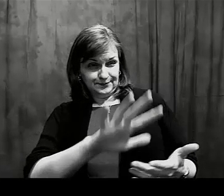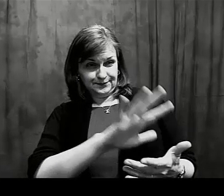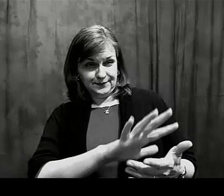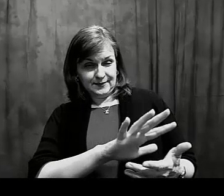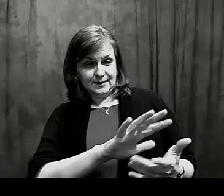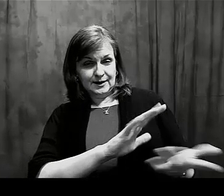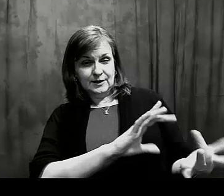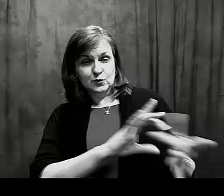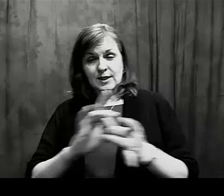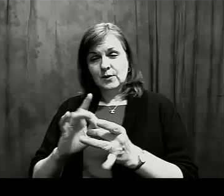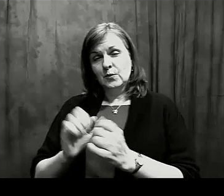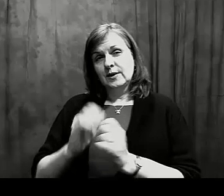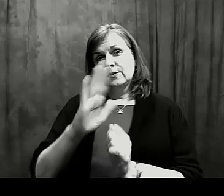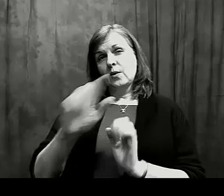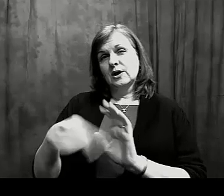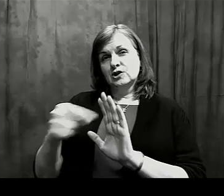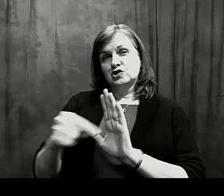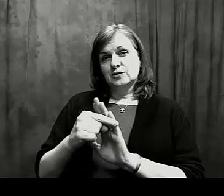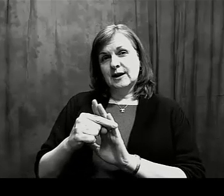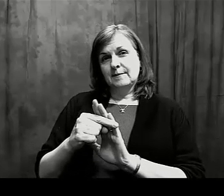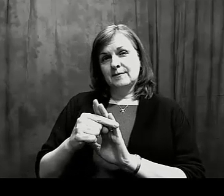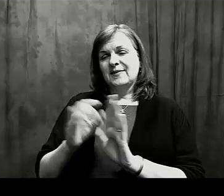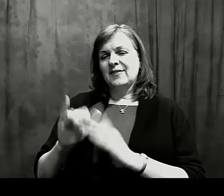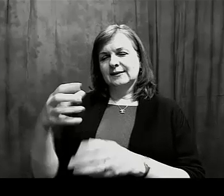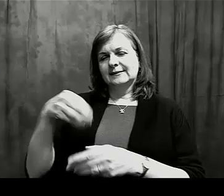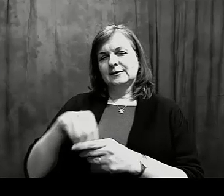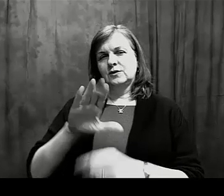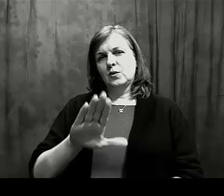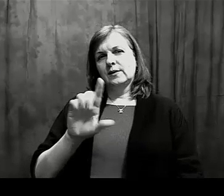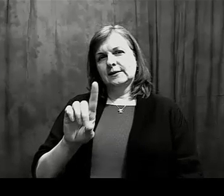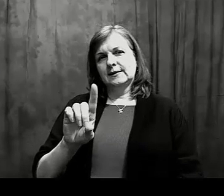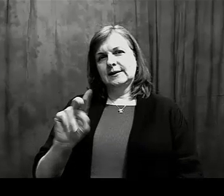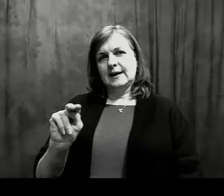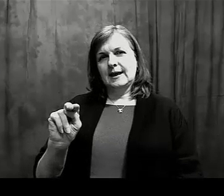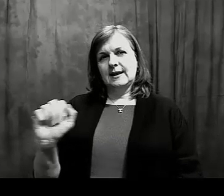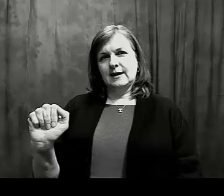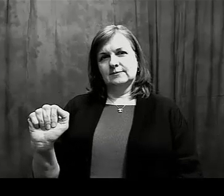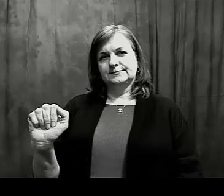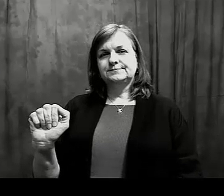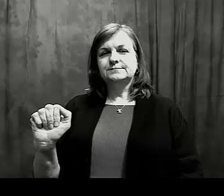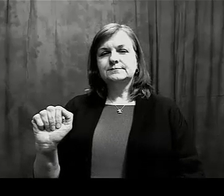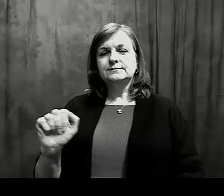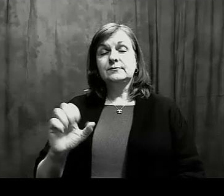but that really all links back to the genotype that's in your DNA.